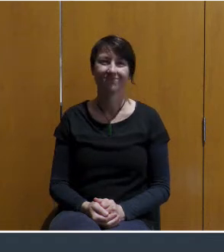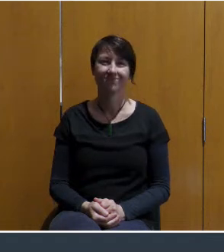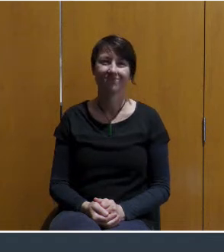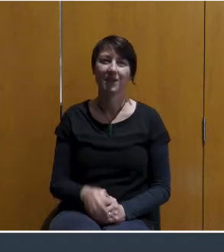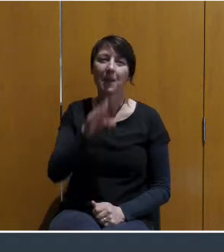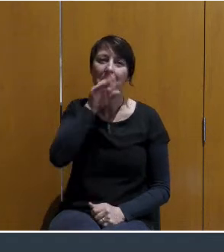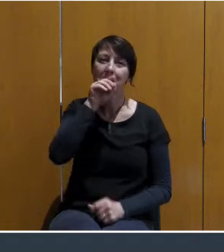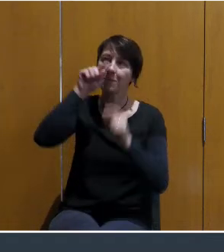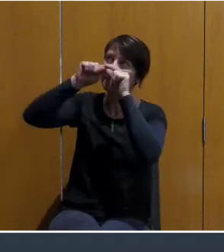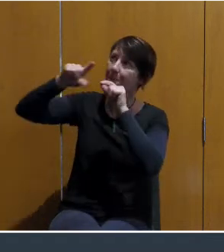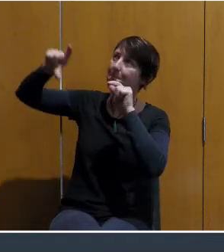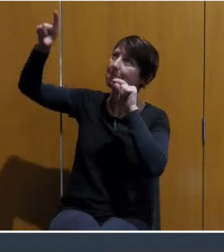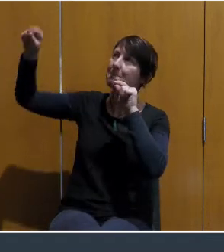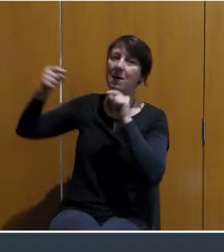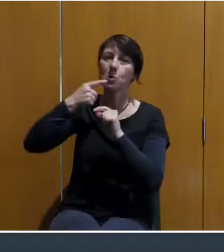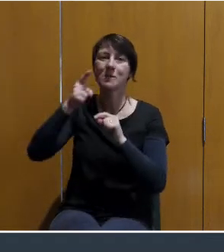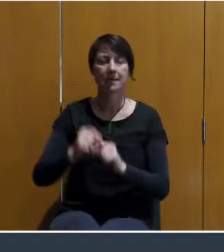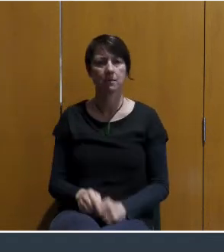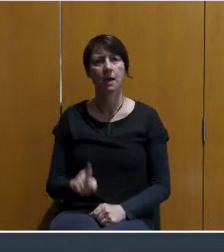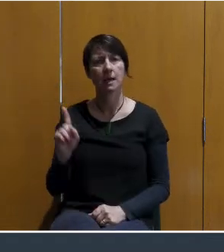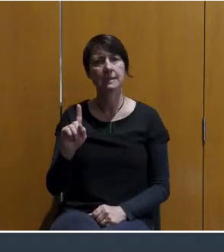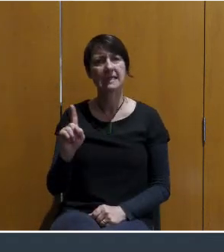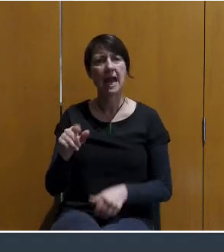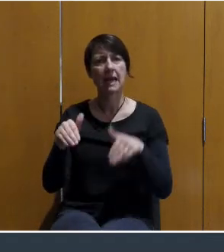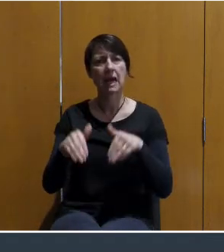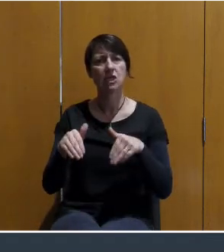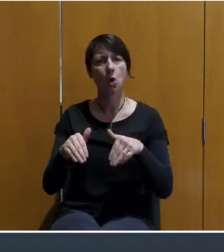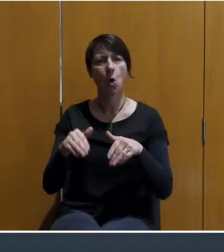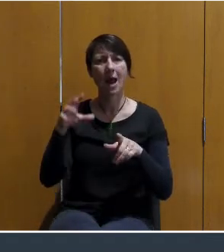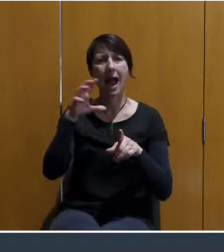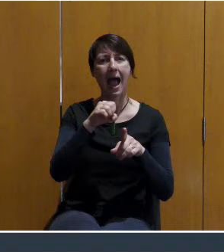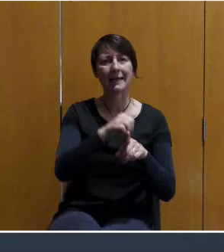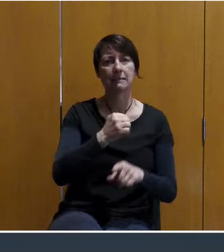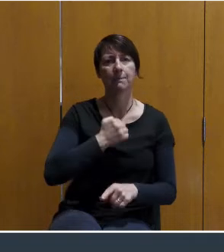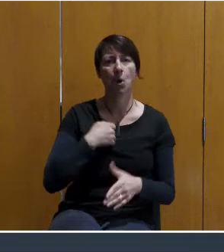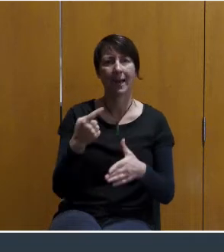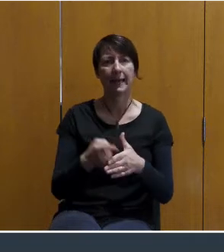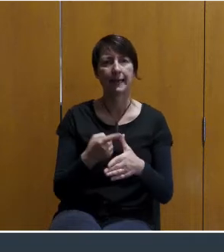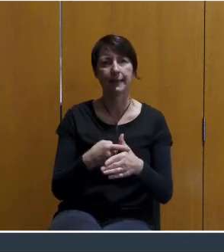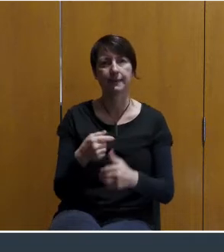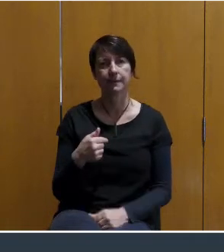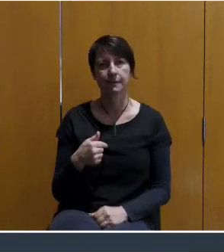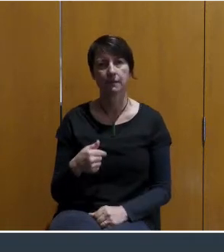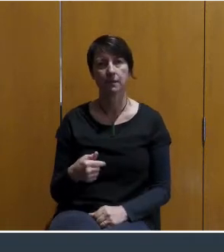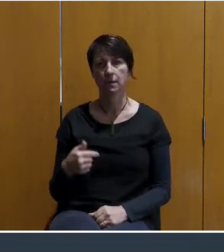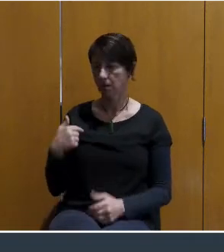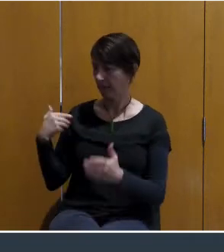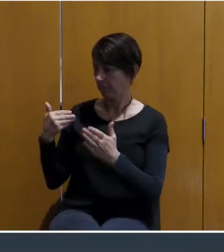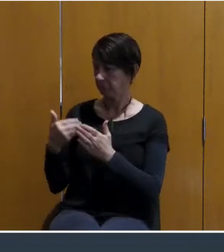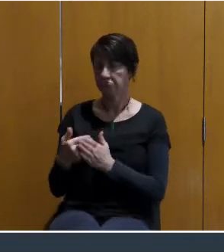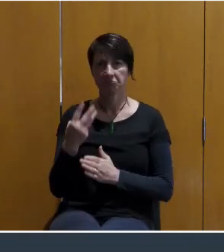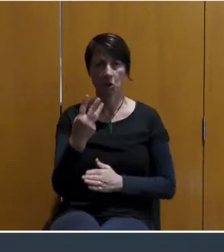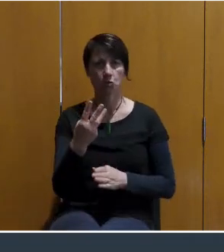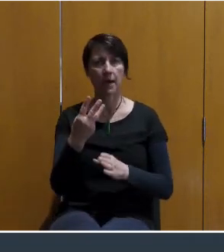I had been sitting on them for more than 3 weeks. That was an actual event. It wasn't just a pretty photo with a